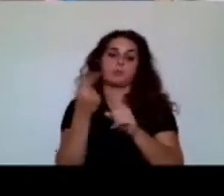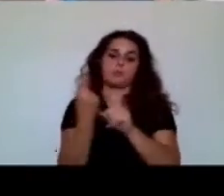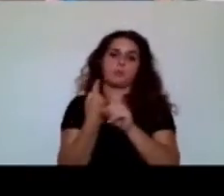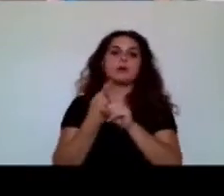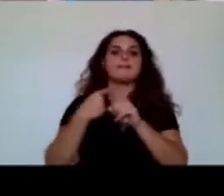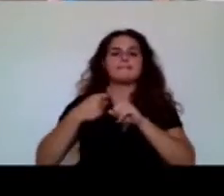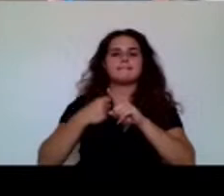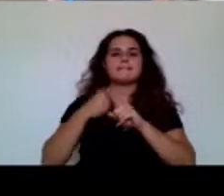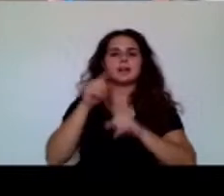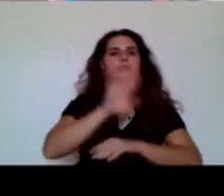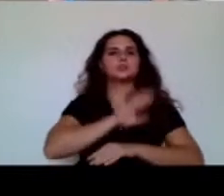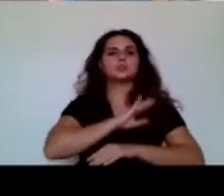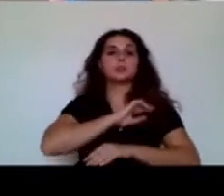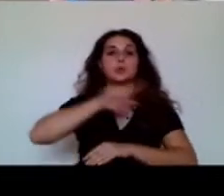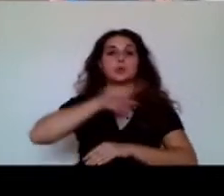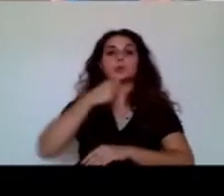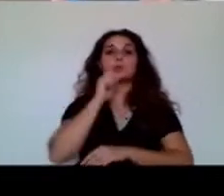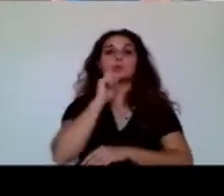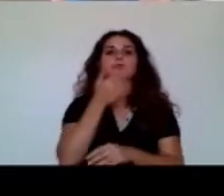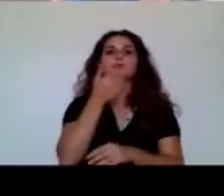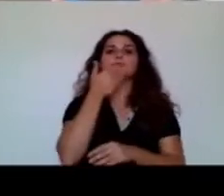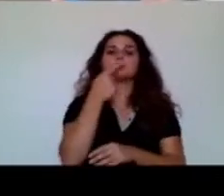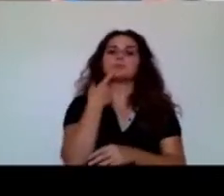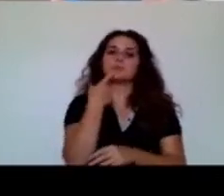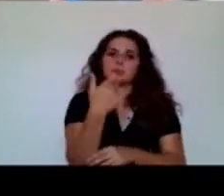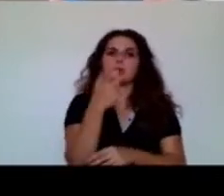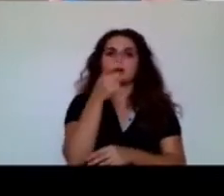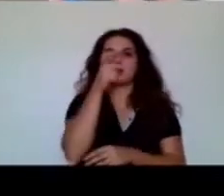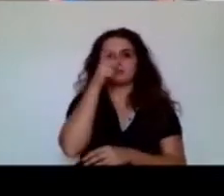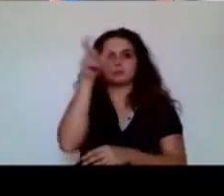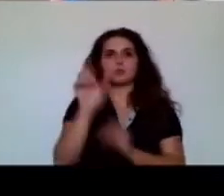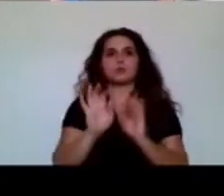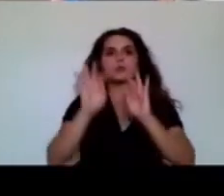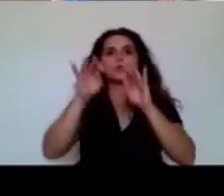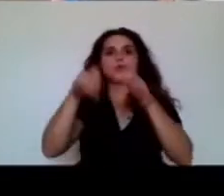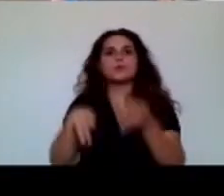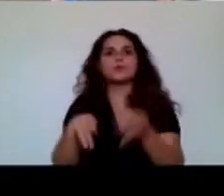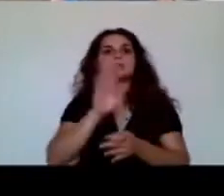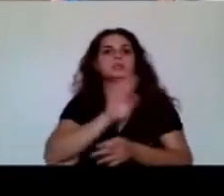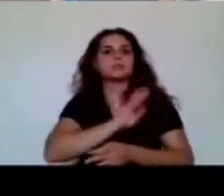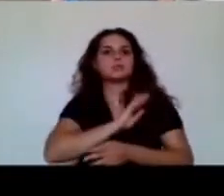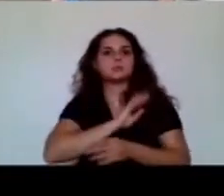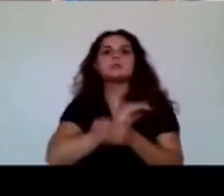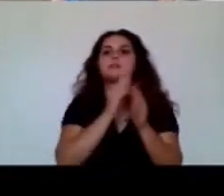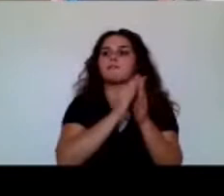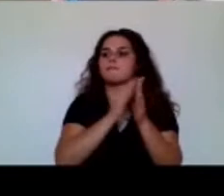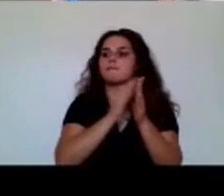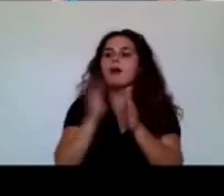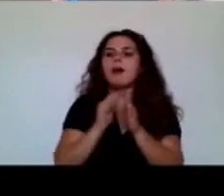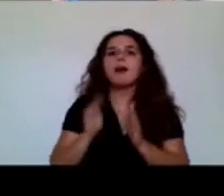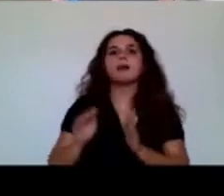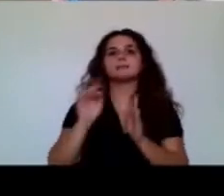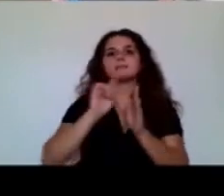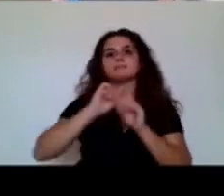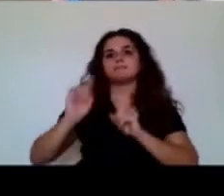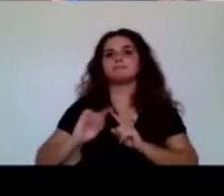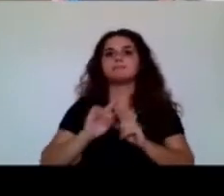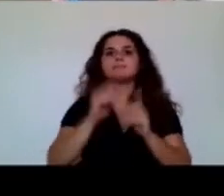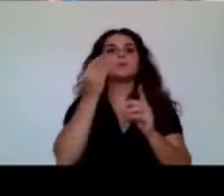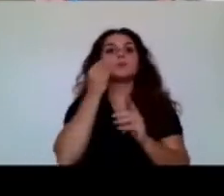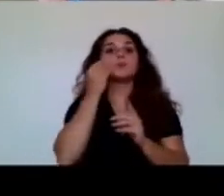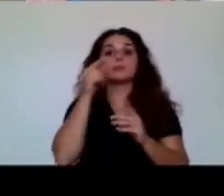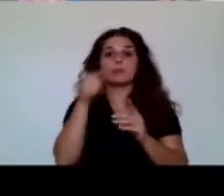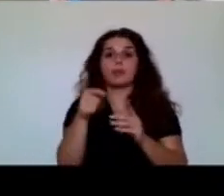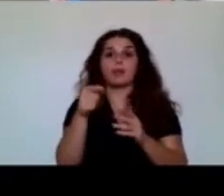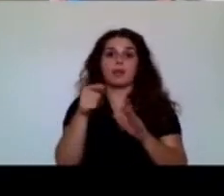these experiments is that we can ask the subjects at the end what they experienced at the different stages of the experiment. And it's very common